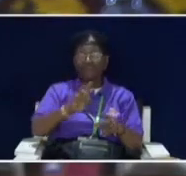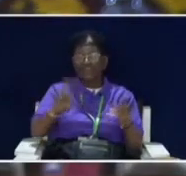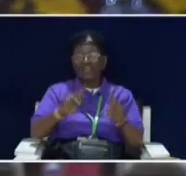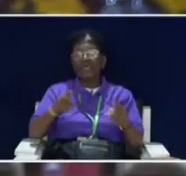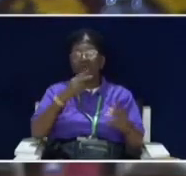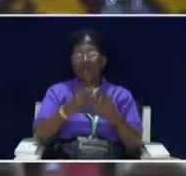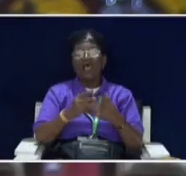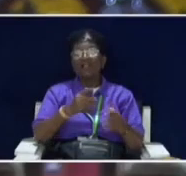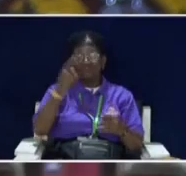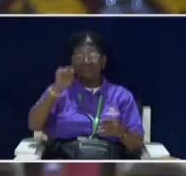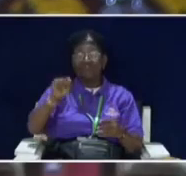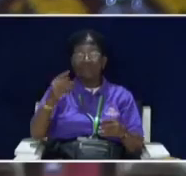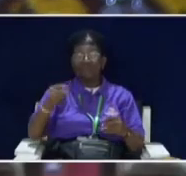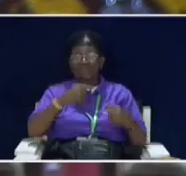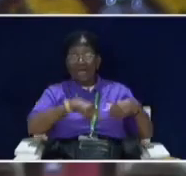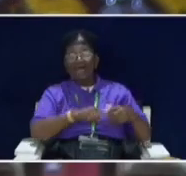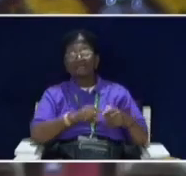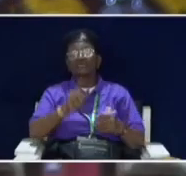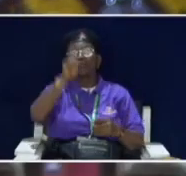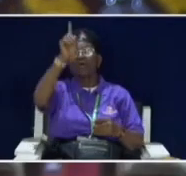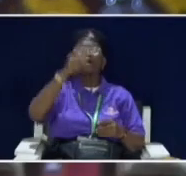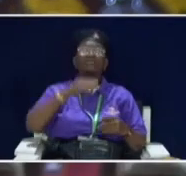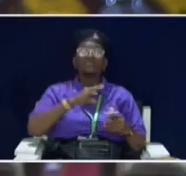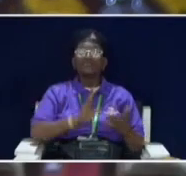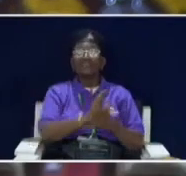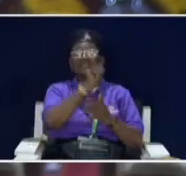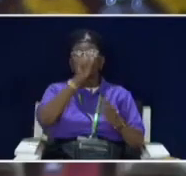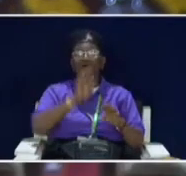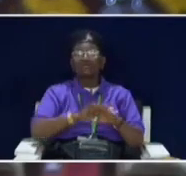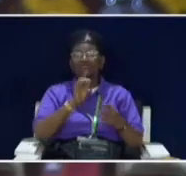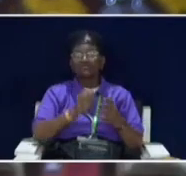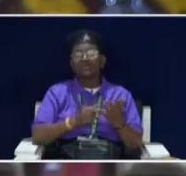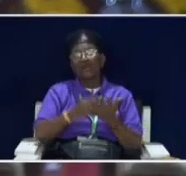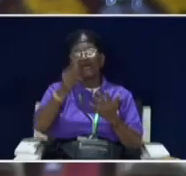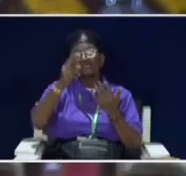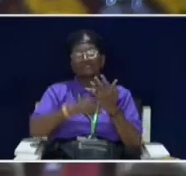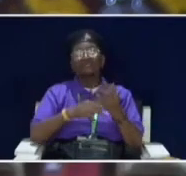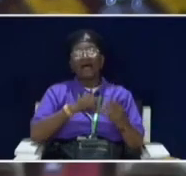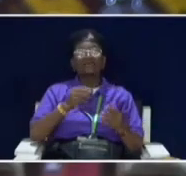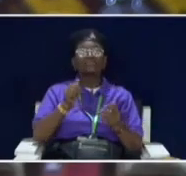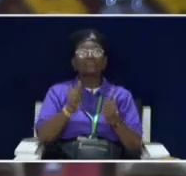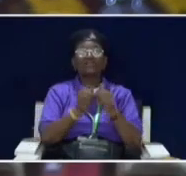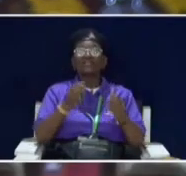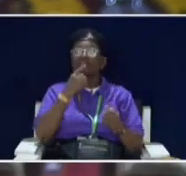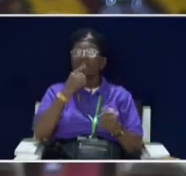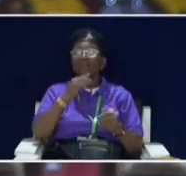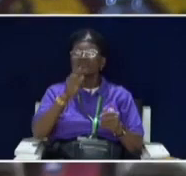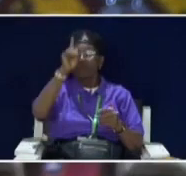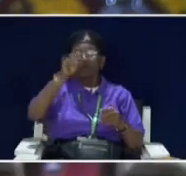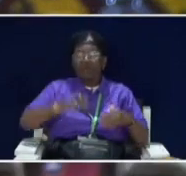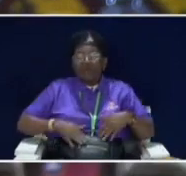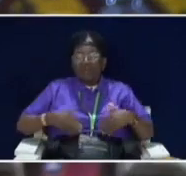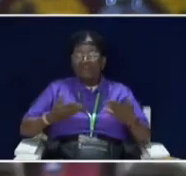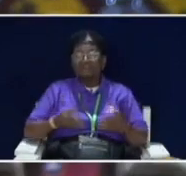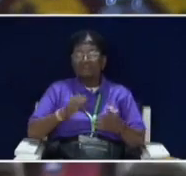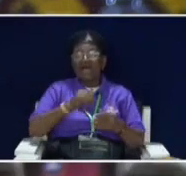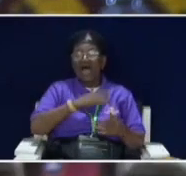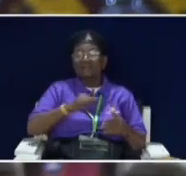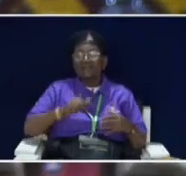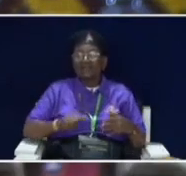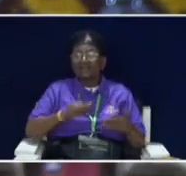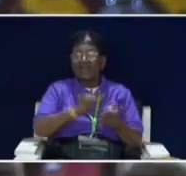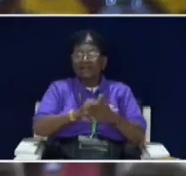"For with the heart one believes unto righteousness, and with the mouth one confesses, and that